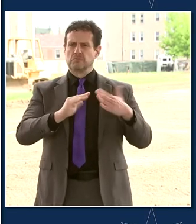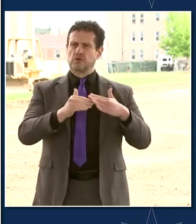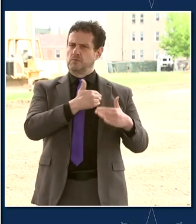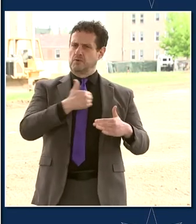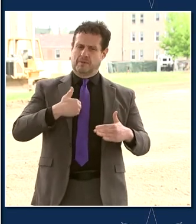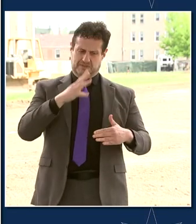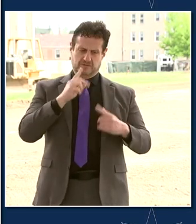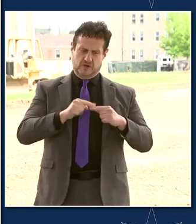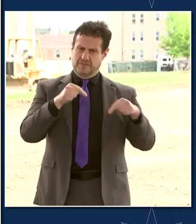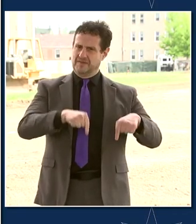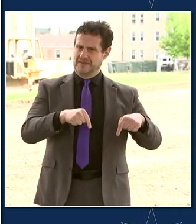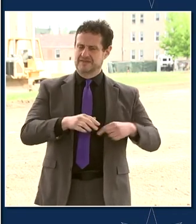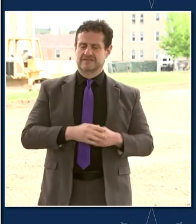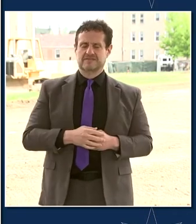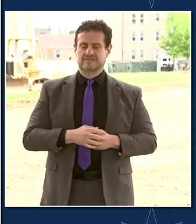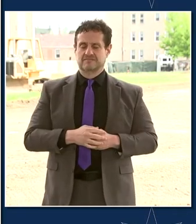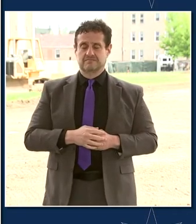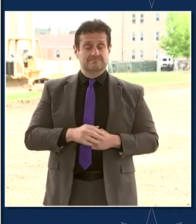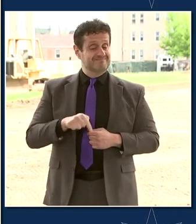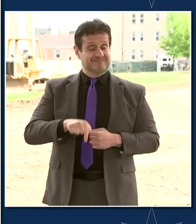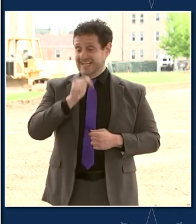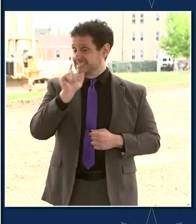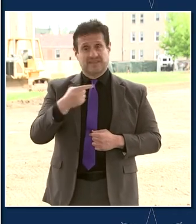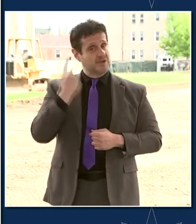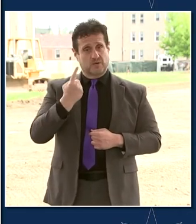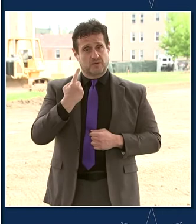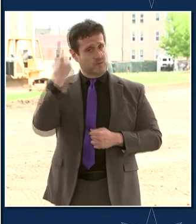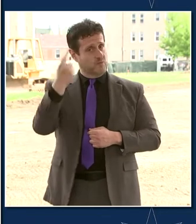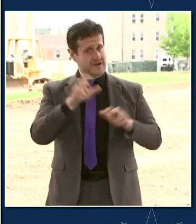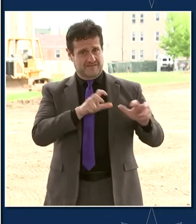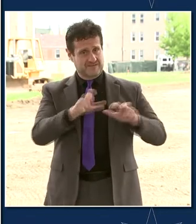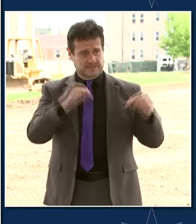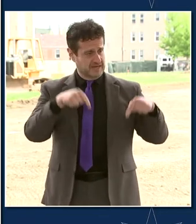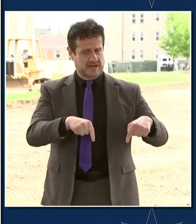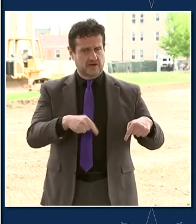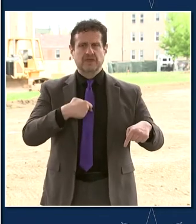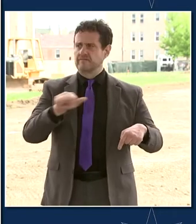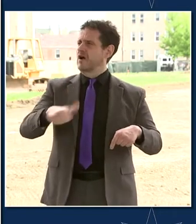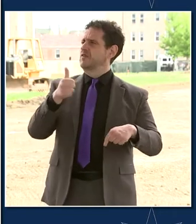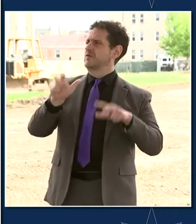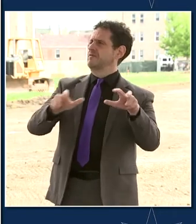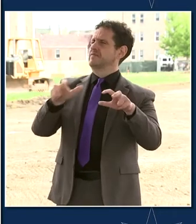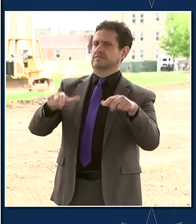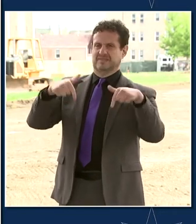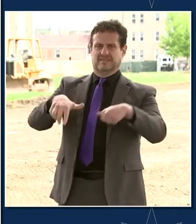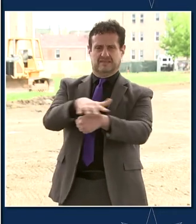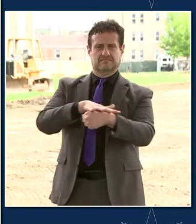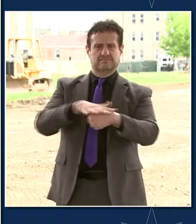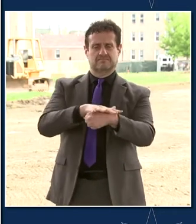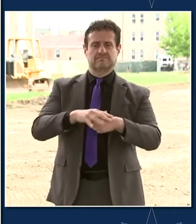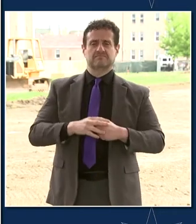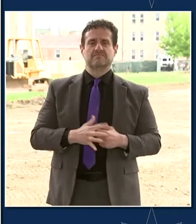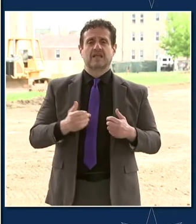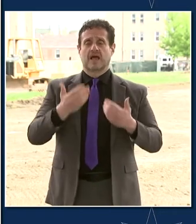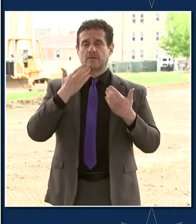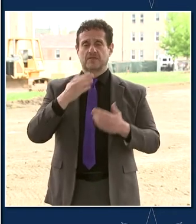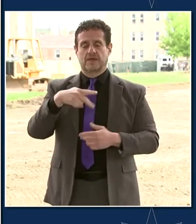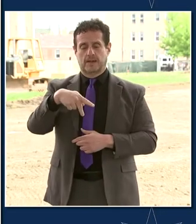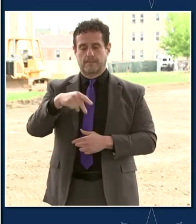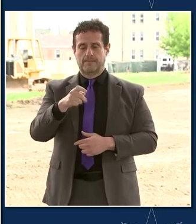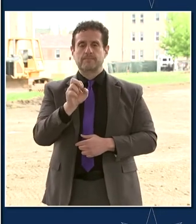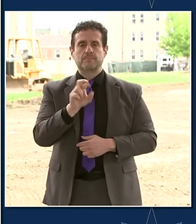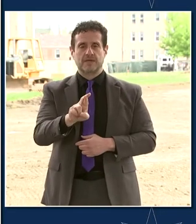about this, because this isn't the only investment that we're doing in Little Village. There's others. I want to thank Peter Garza,